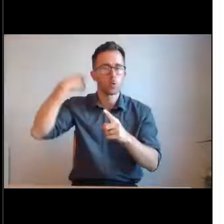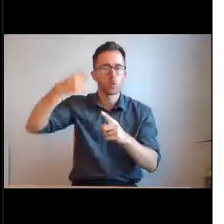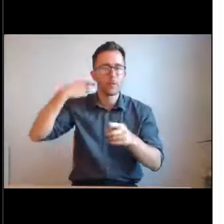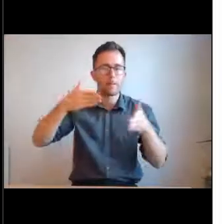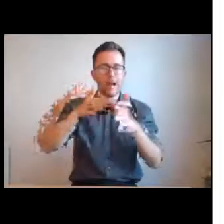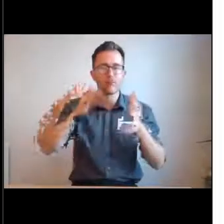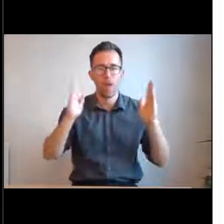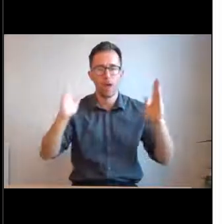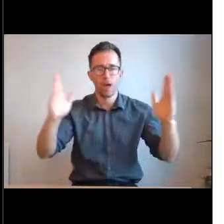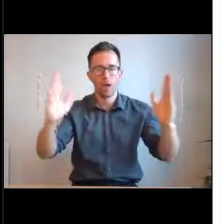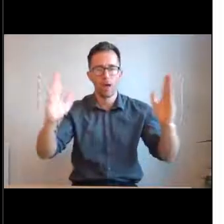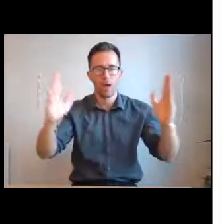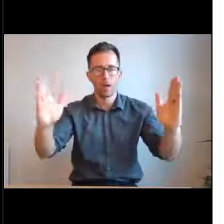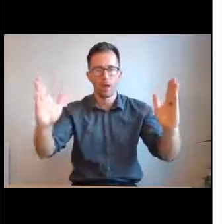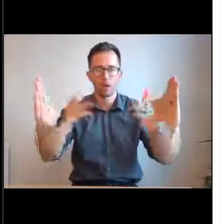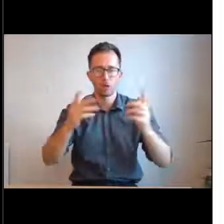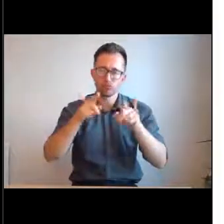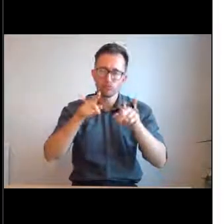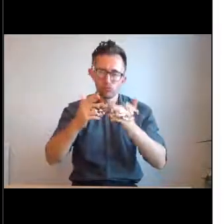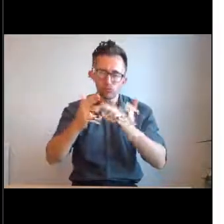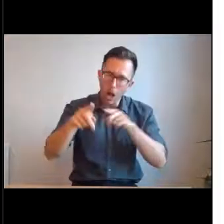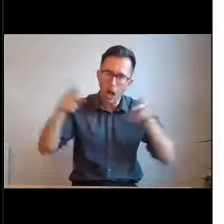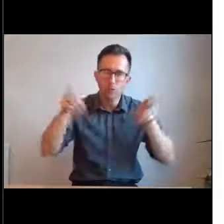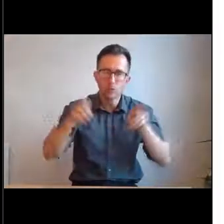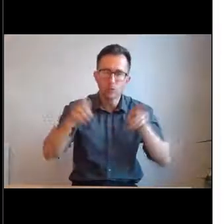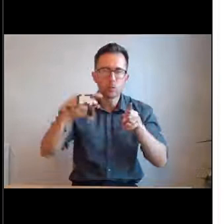noise mitigation strategy.